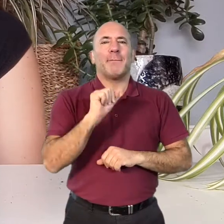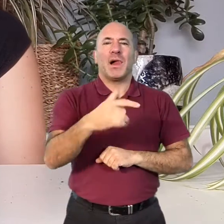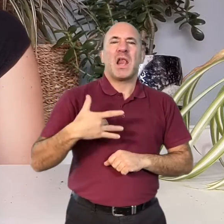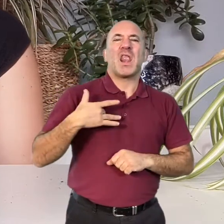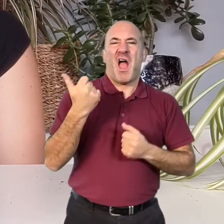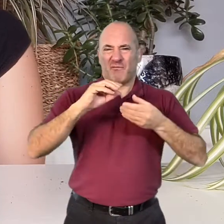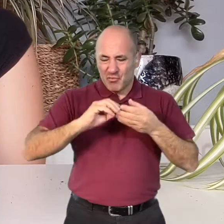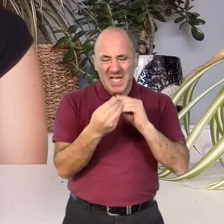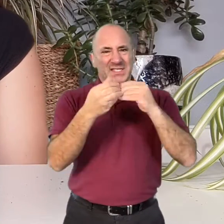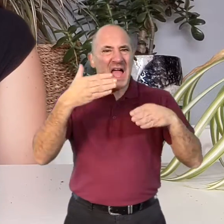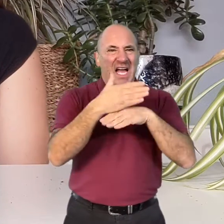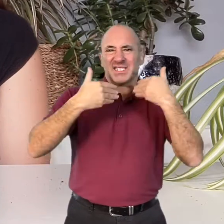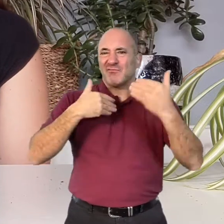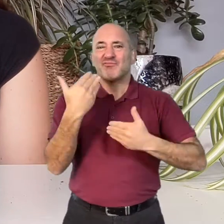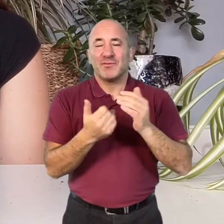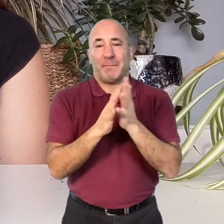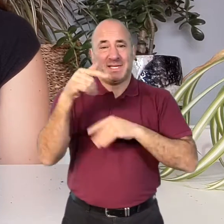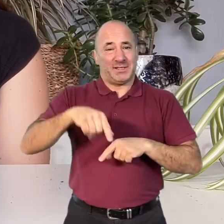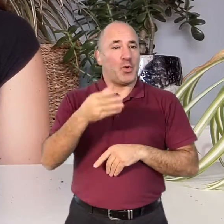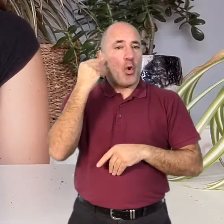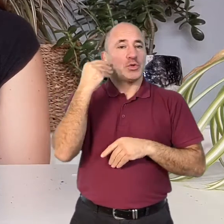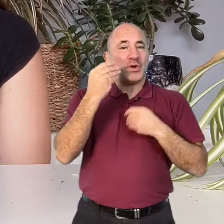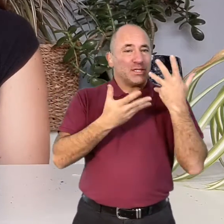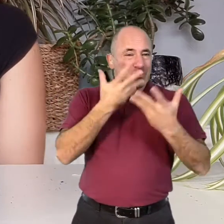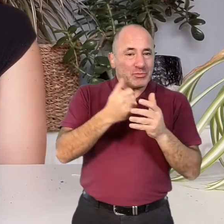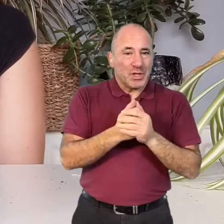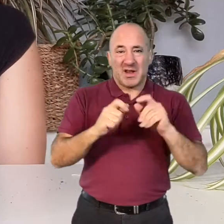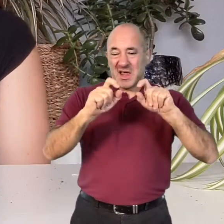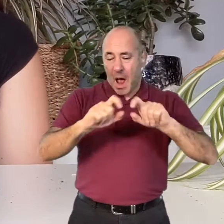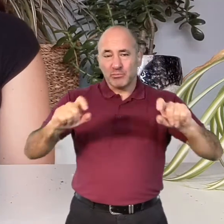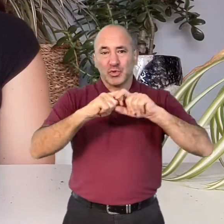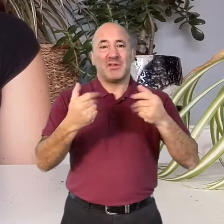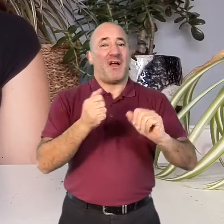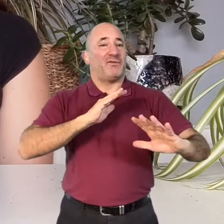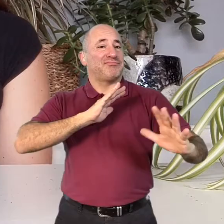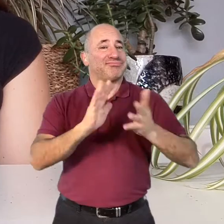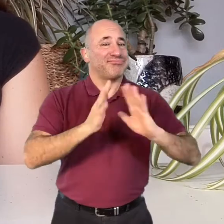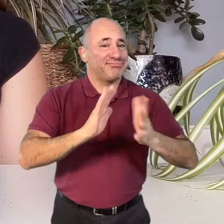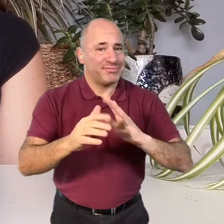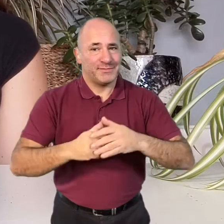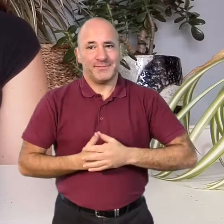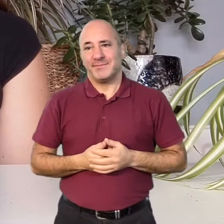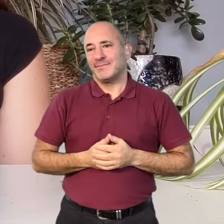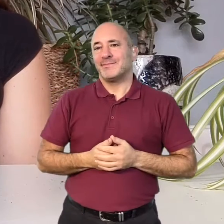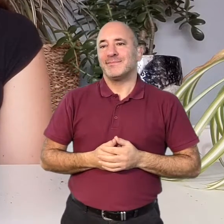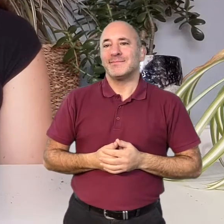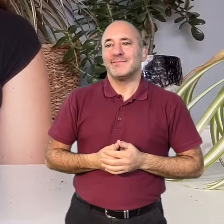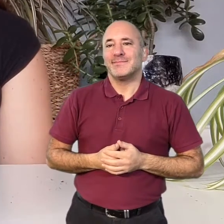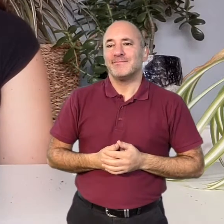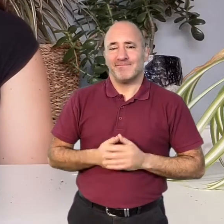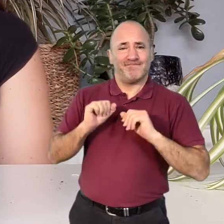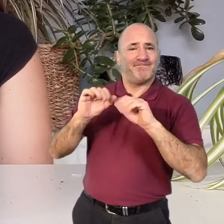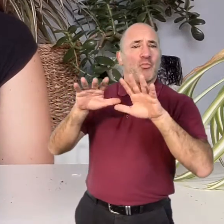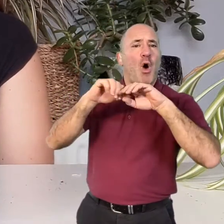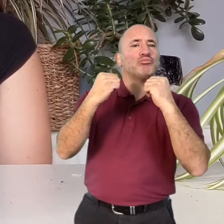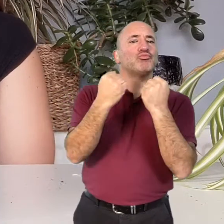and active lives, so this session is auto-described, captioned and British Sign Language interpreted. My